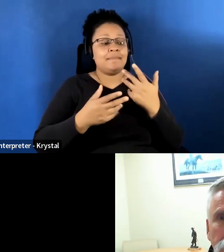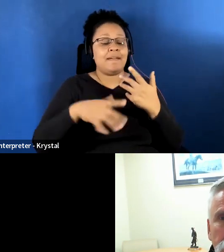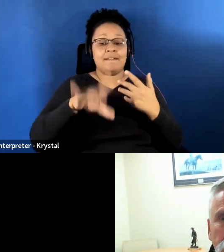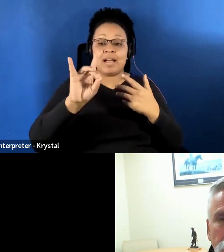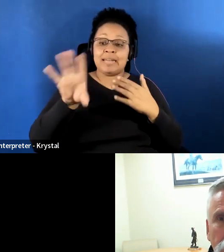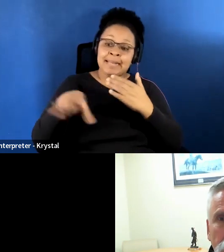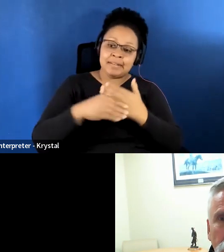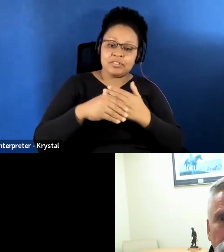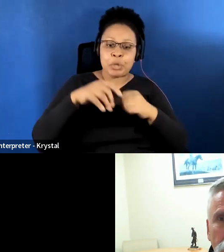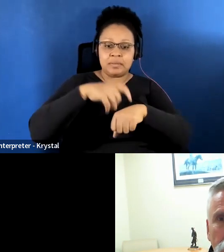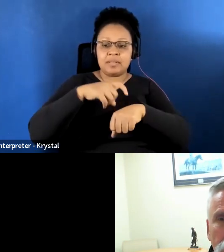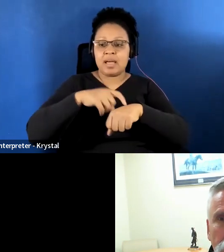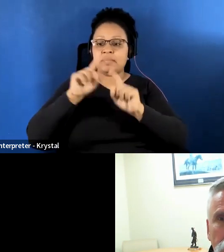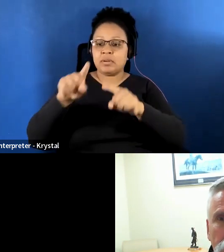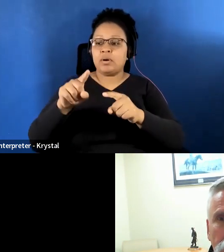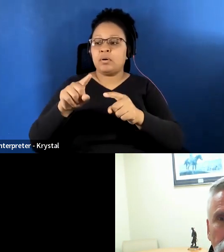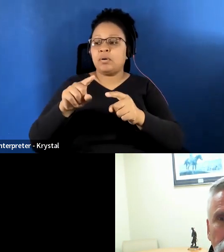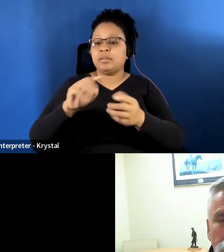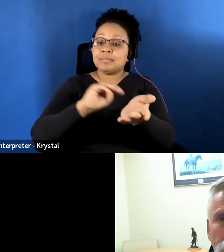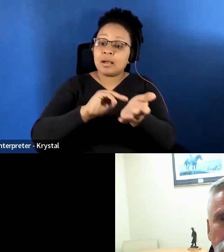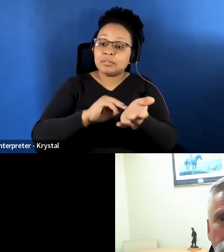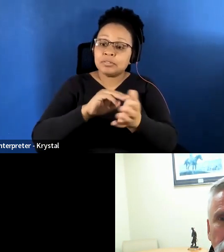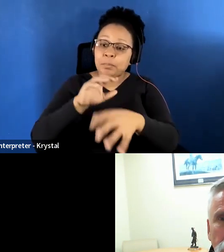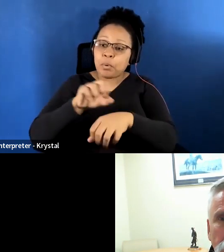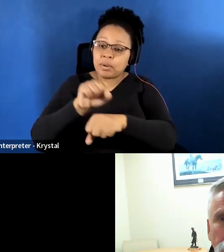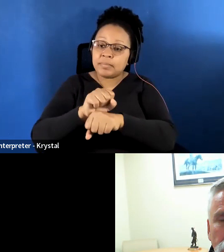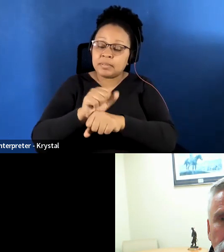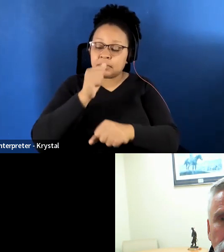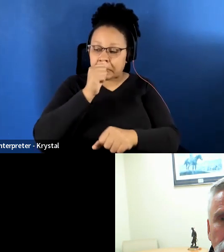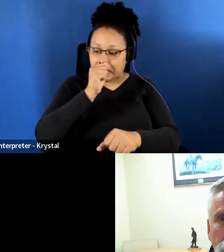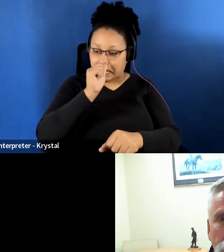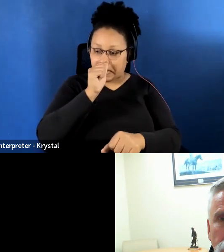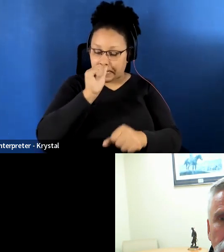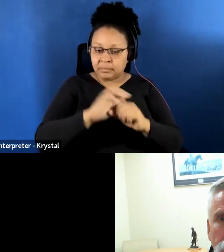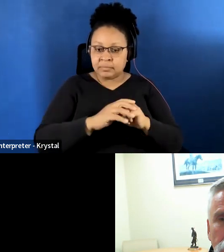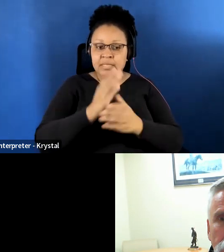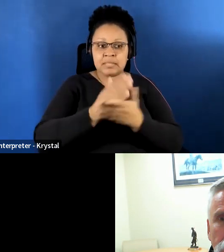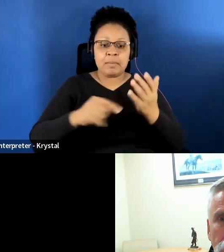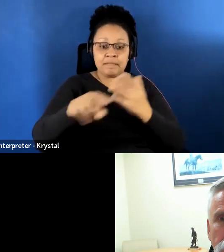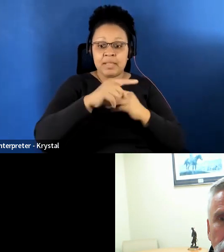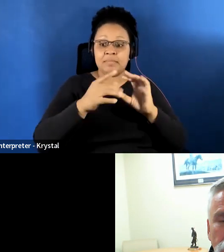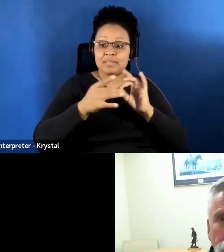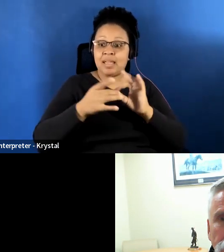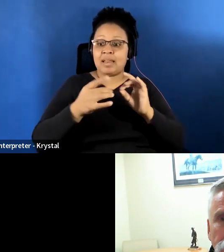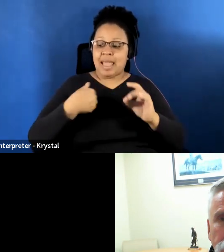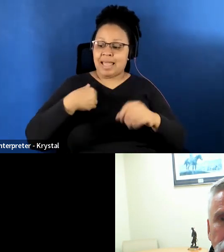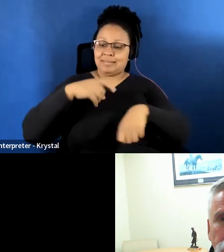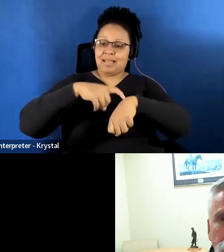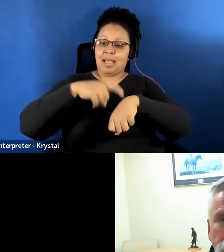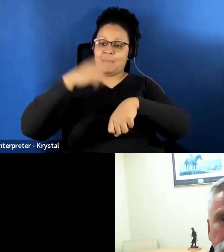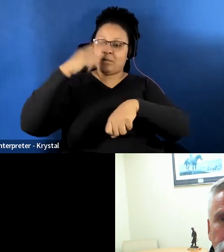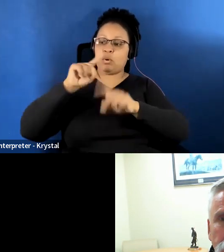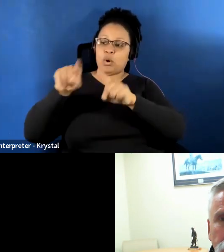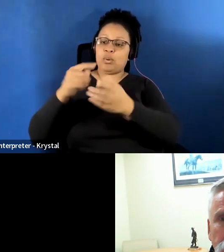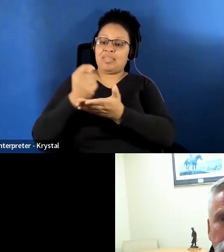additional time to attend medical appointments. Some of them mentioned starting therapy. They felt like they had time